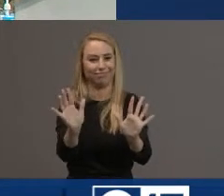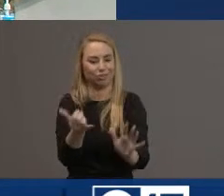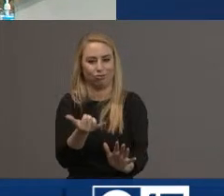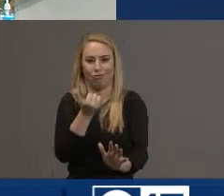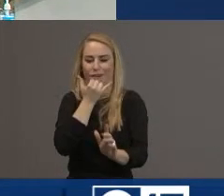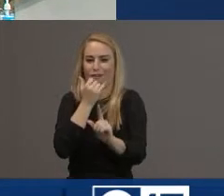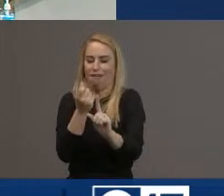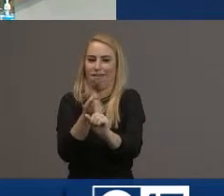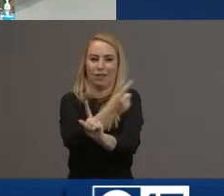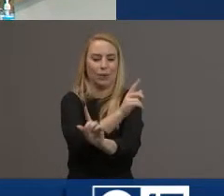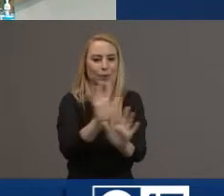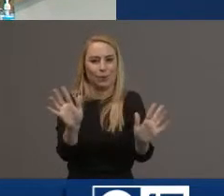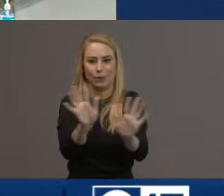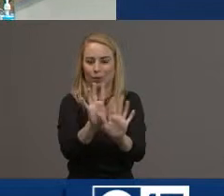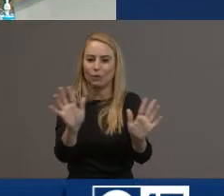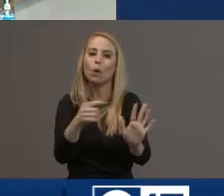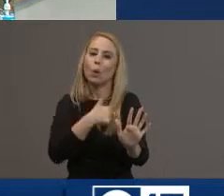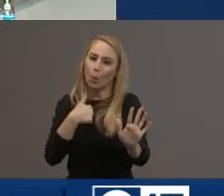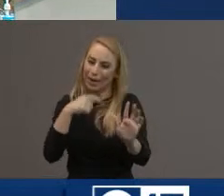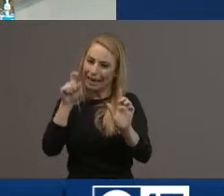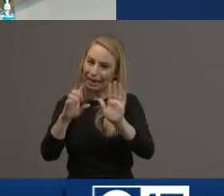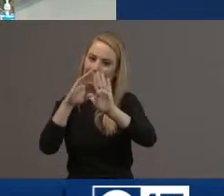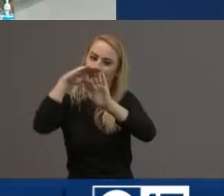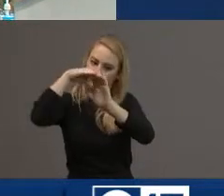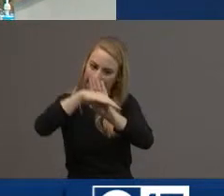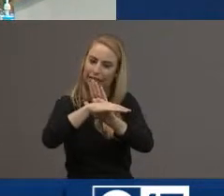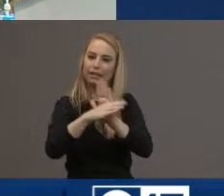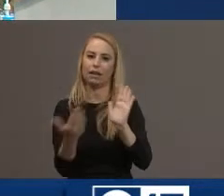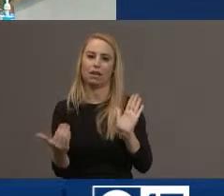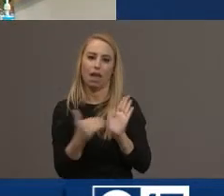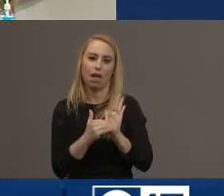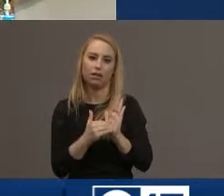direction, and it needs to be reversed.